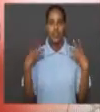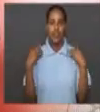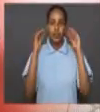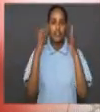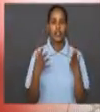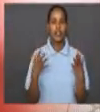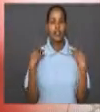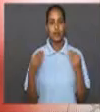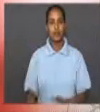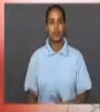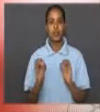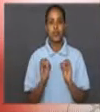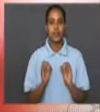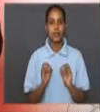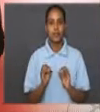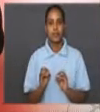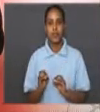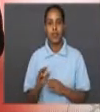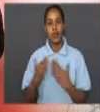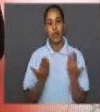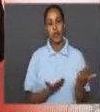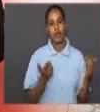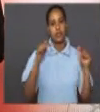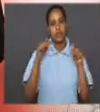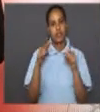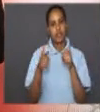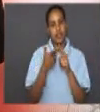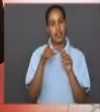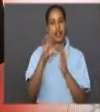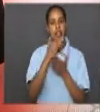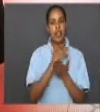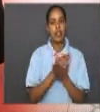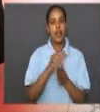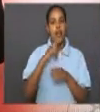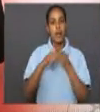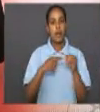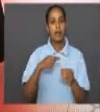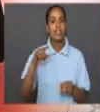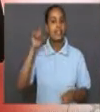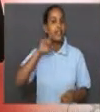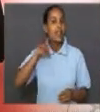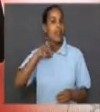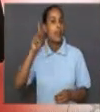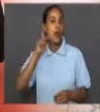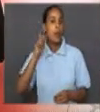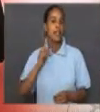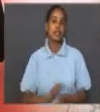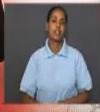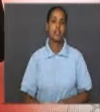Hello, teacher. Hello, students. Welcome to the second lesson about synthetic